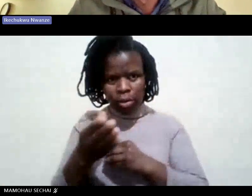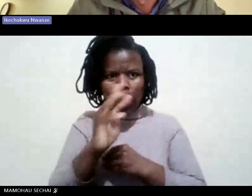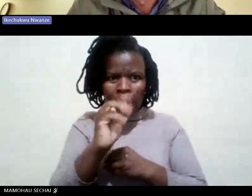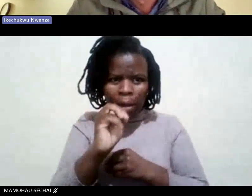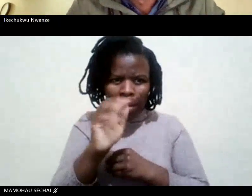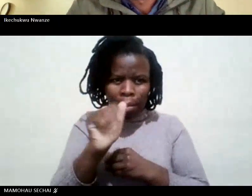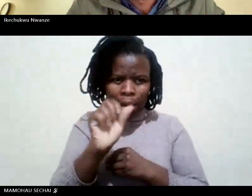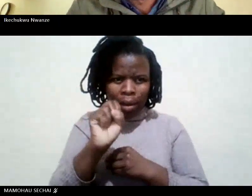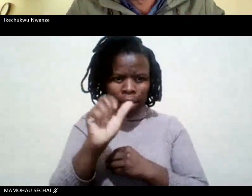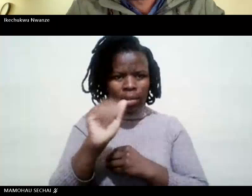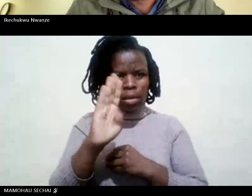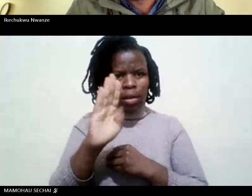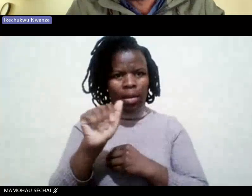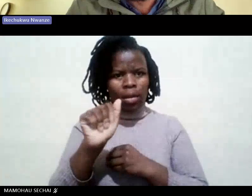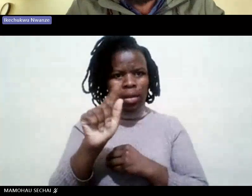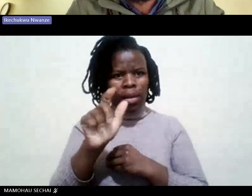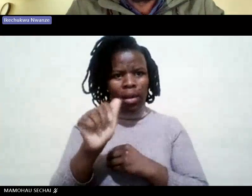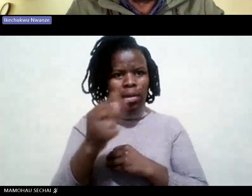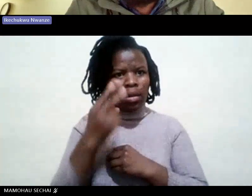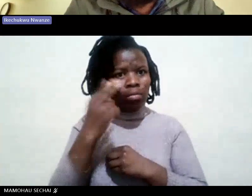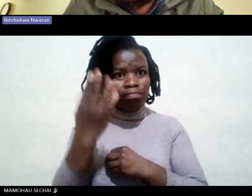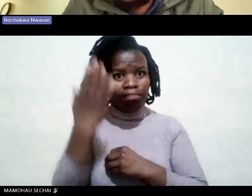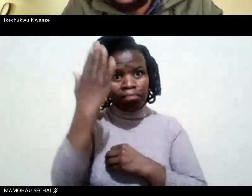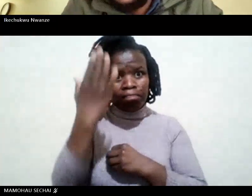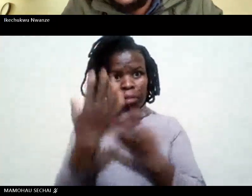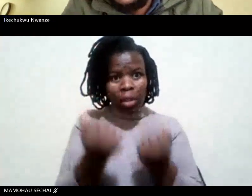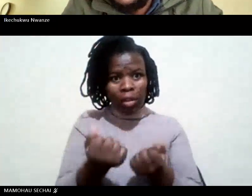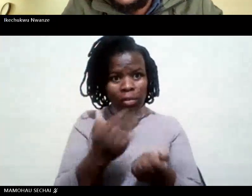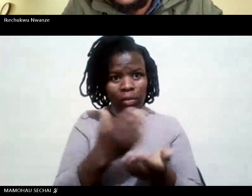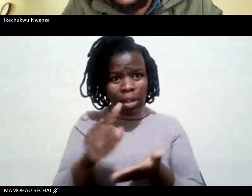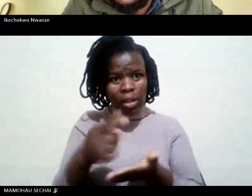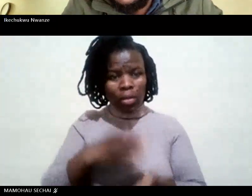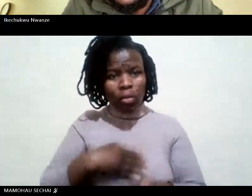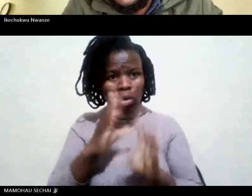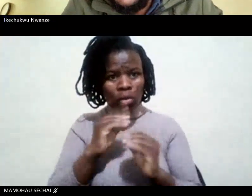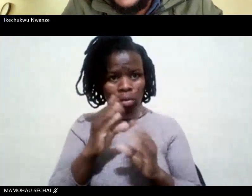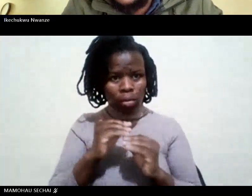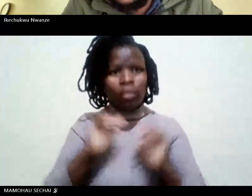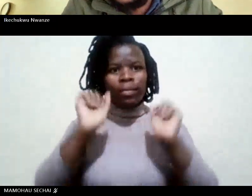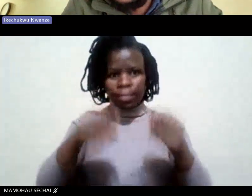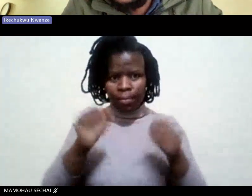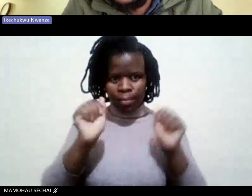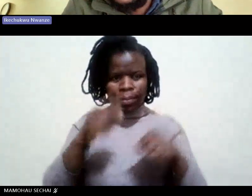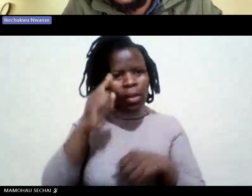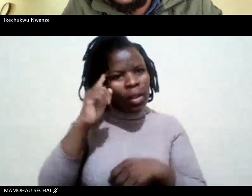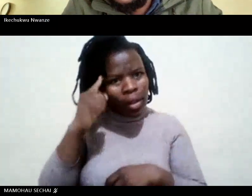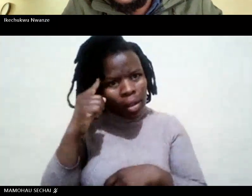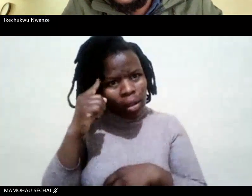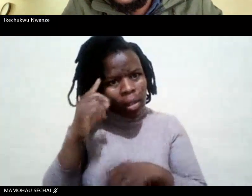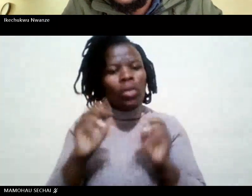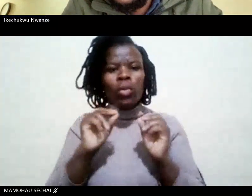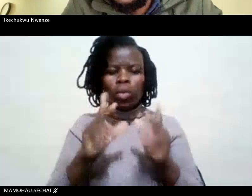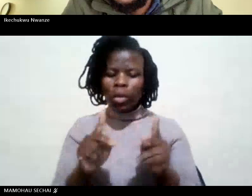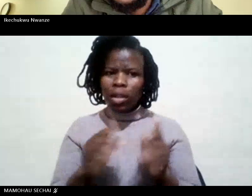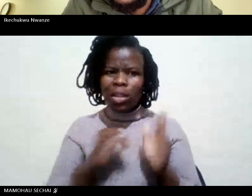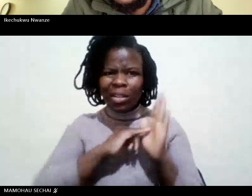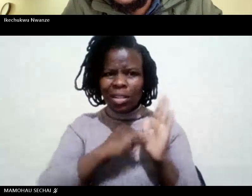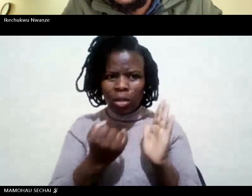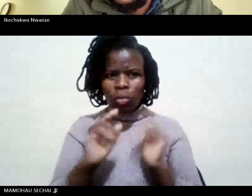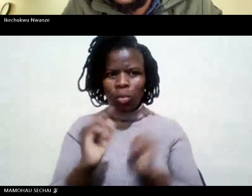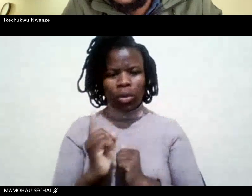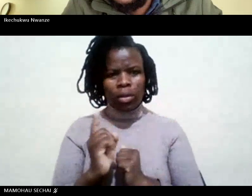or I you're fine? think I'm covered, Doctor. It's just when Okay. Unati